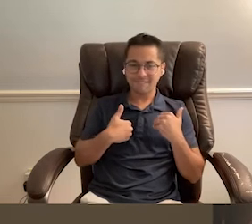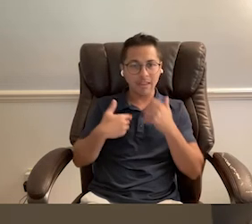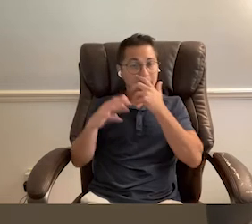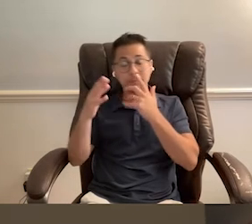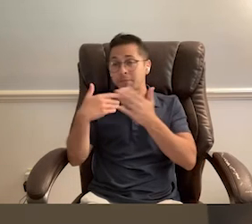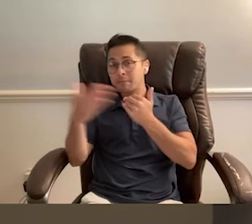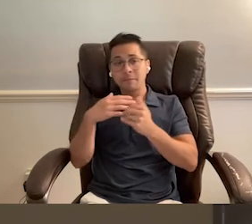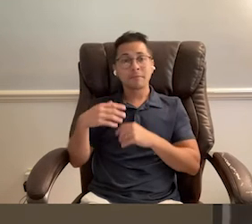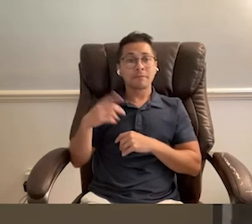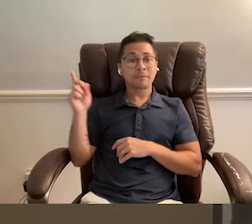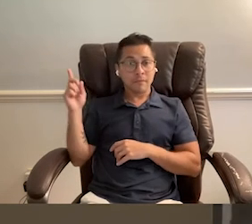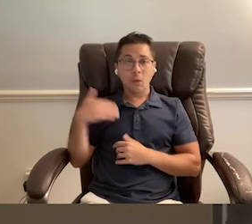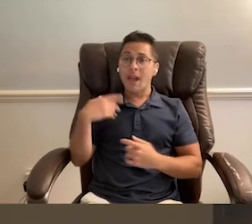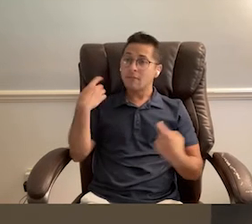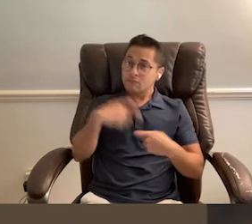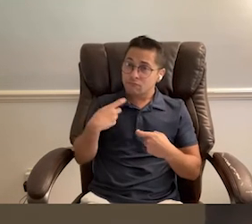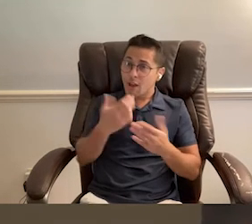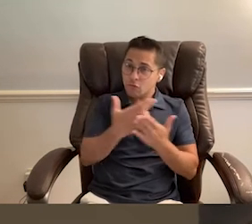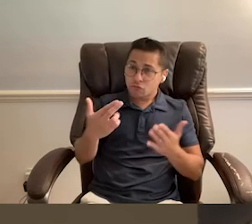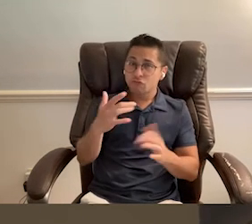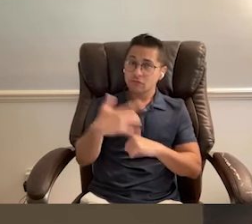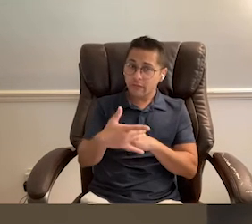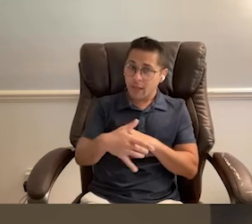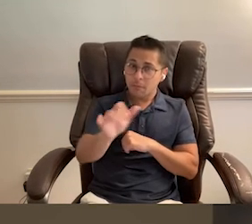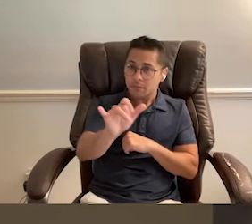have Spanish resources available as well.